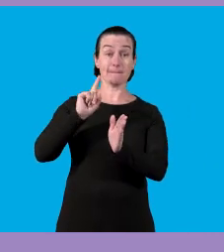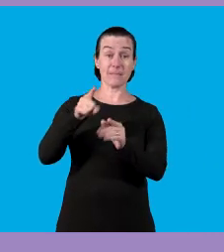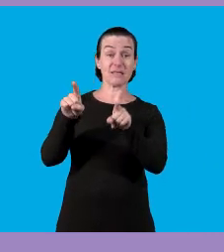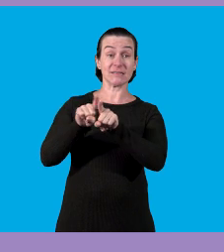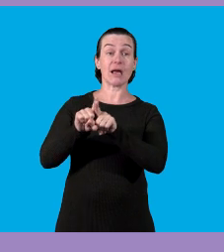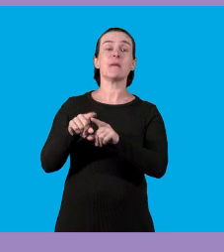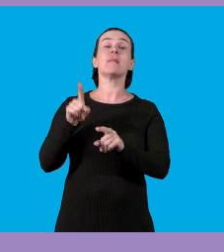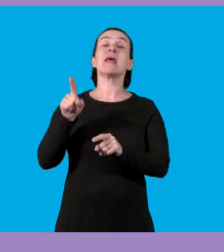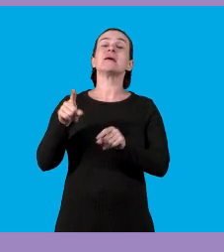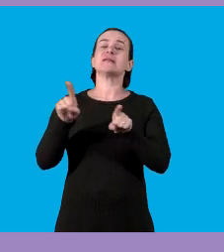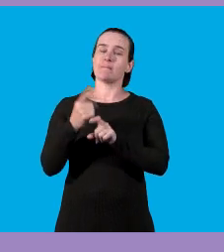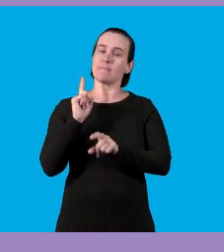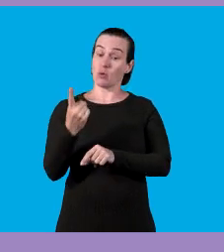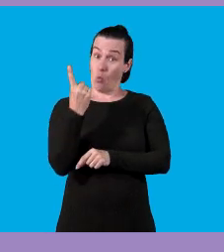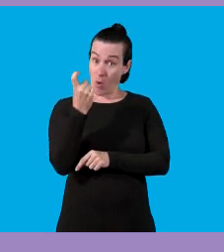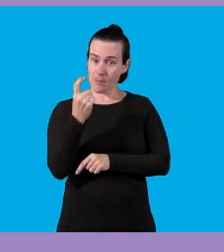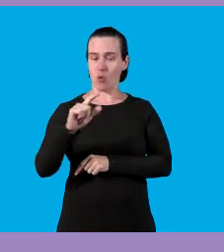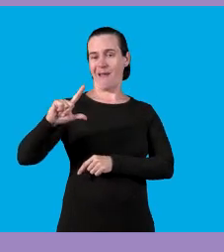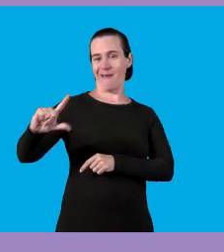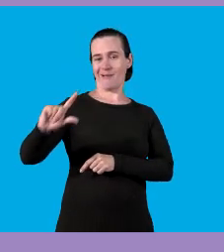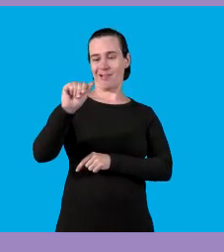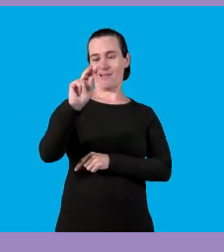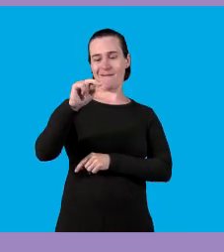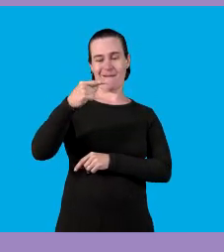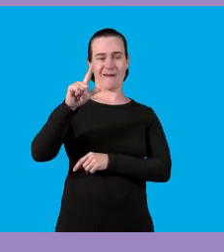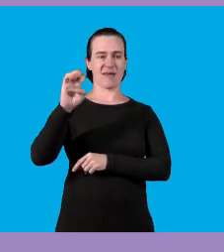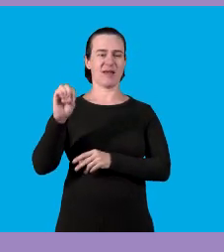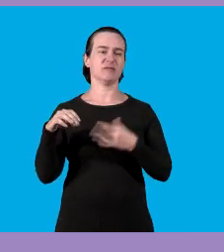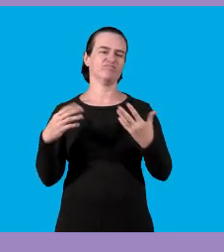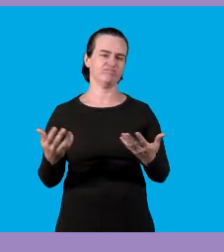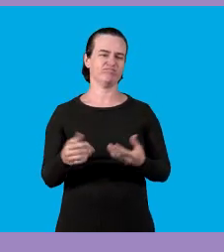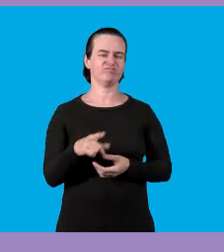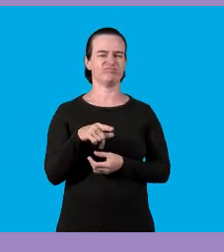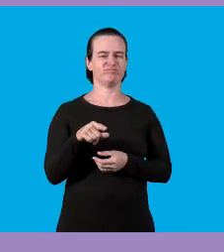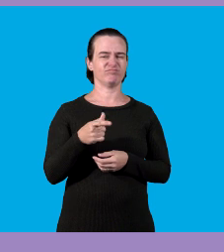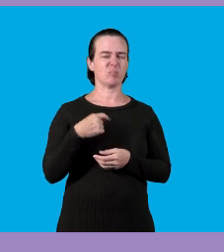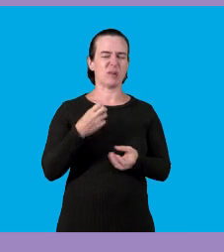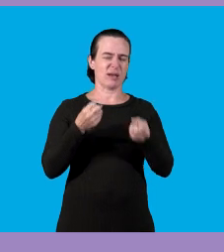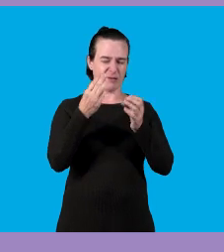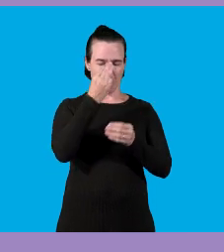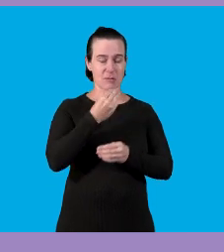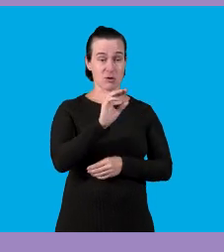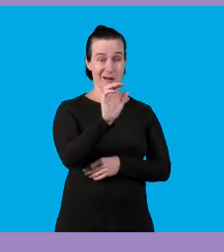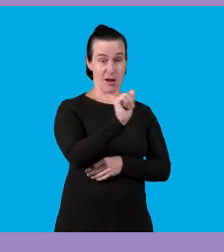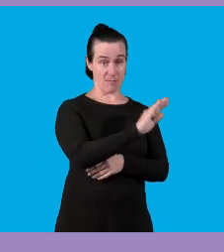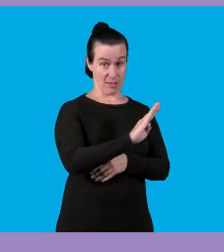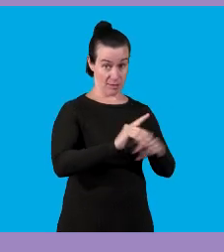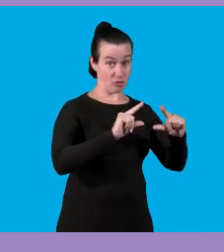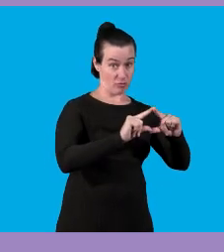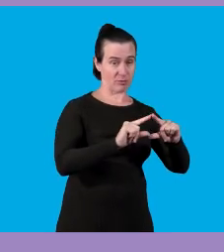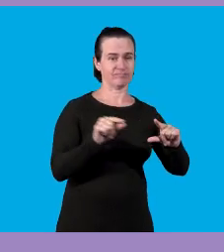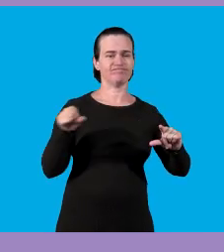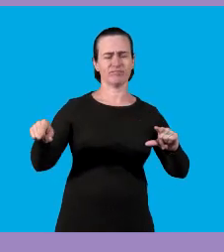Let's make the same PQR and ABC. And when we look at that now, we are